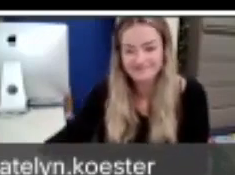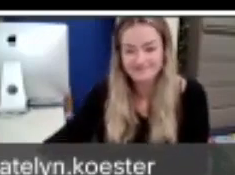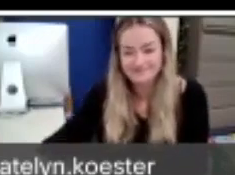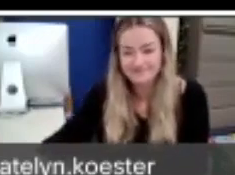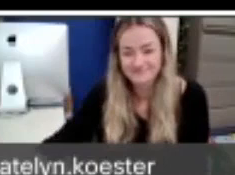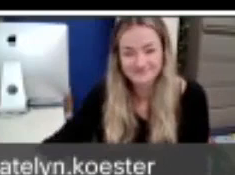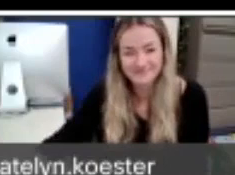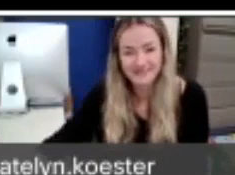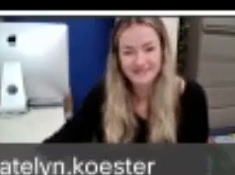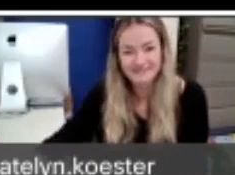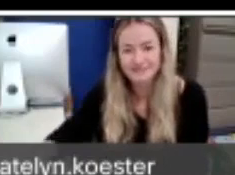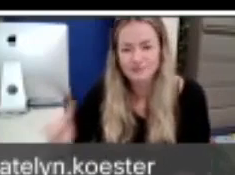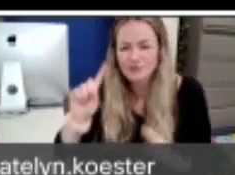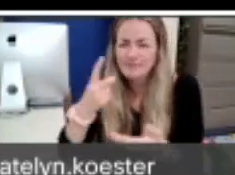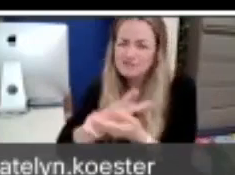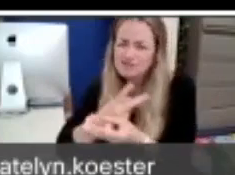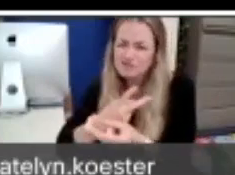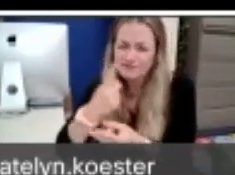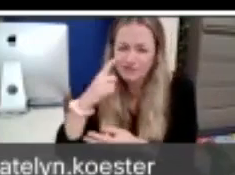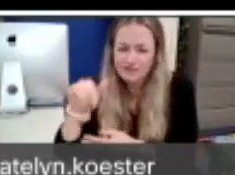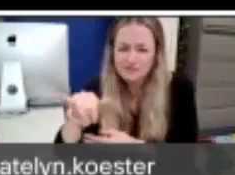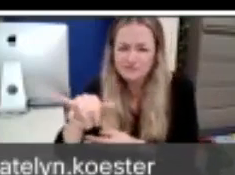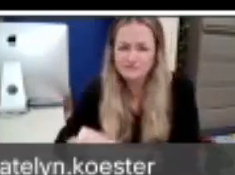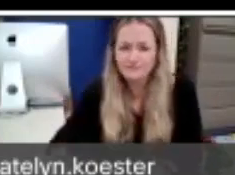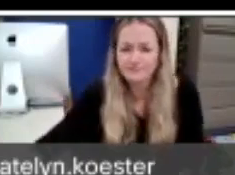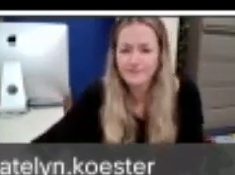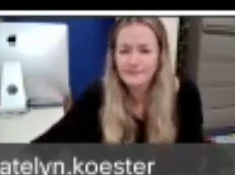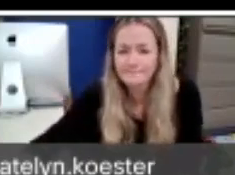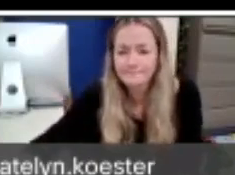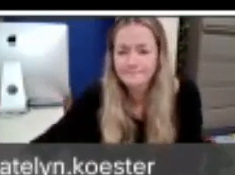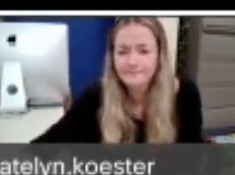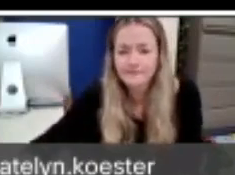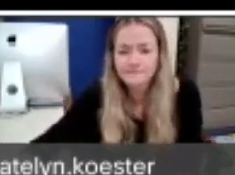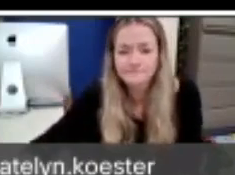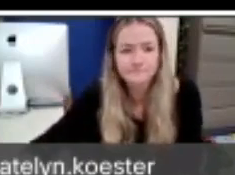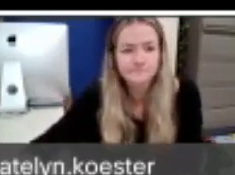degrees in interpreting. Where can you take the classes?